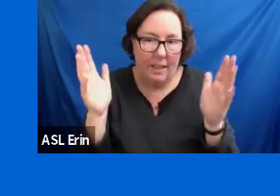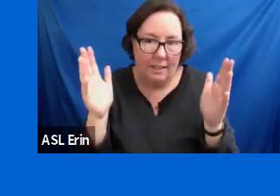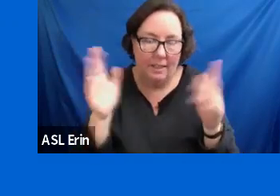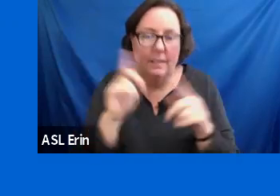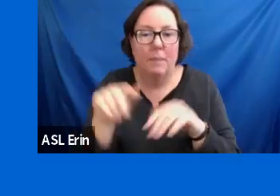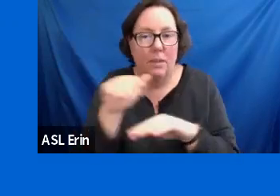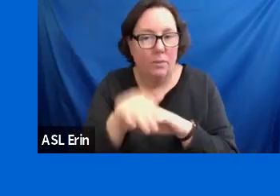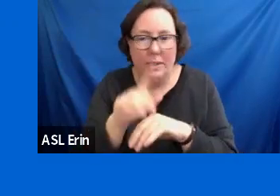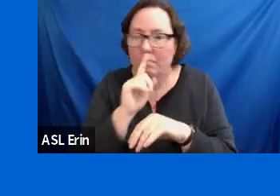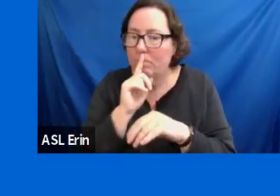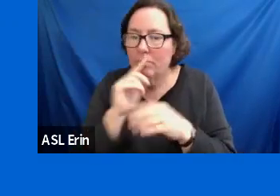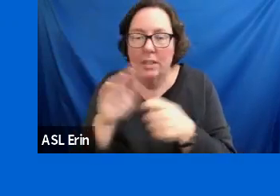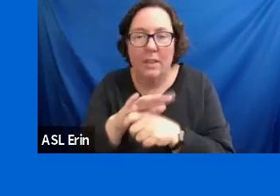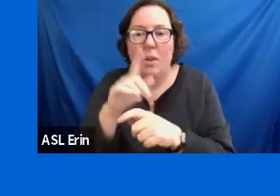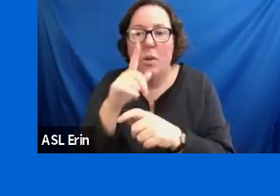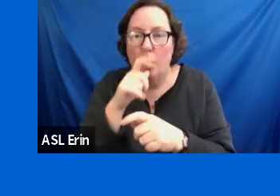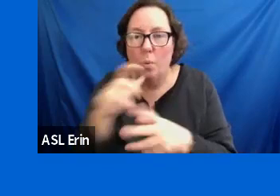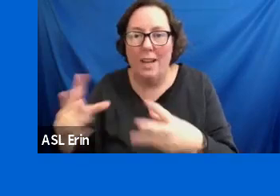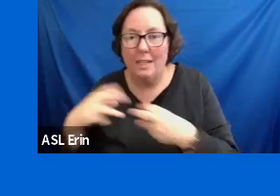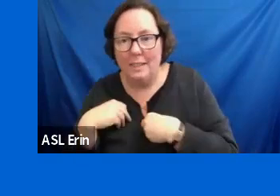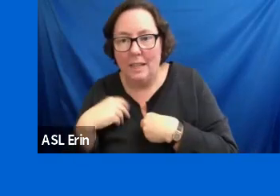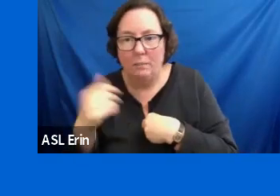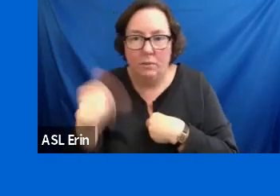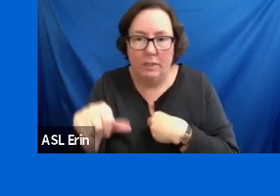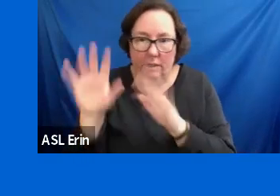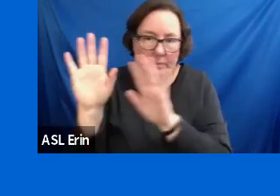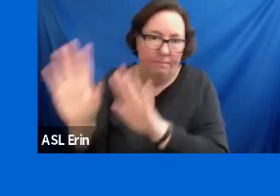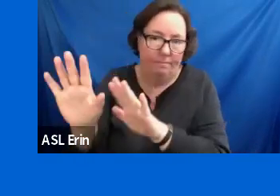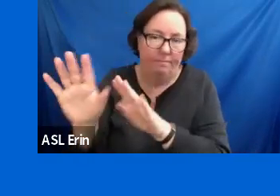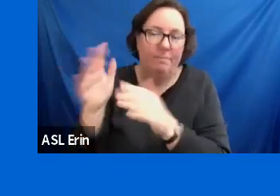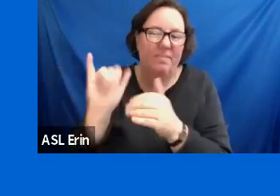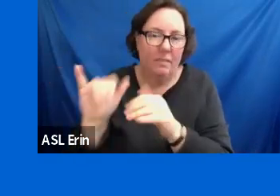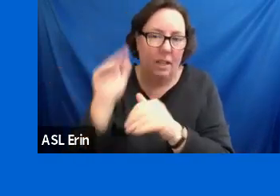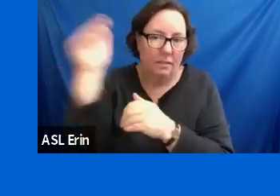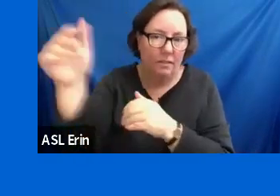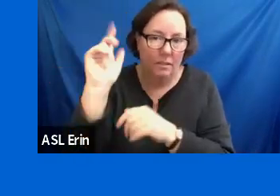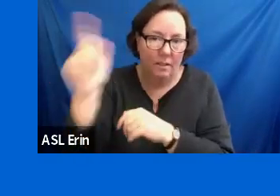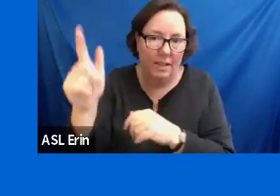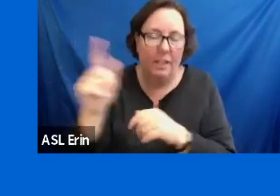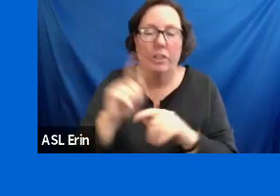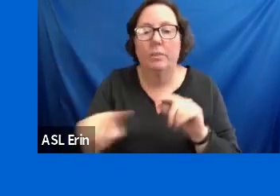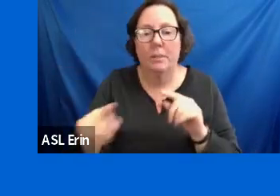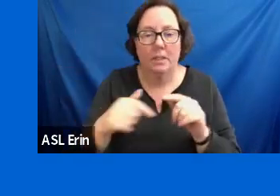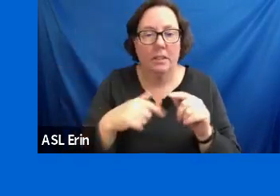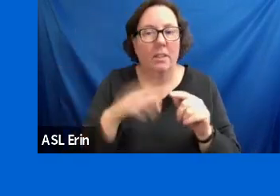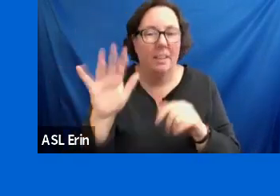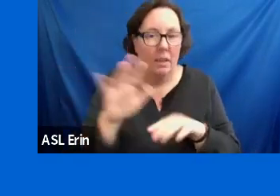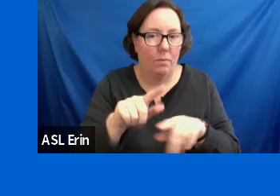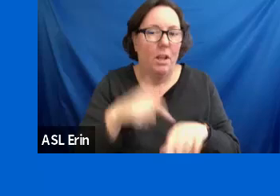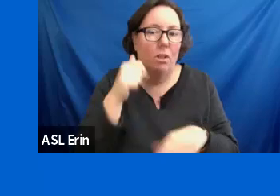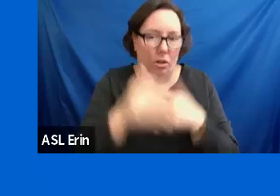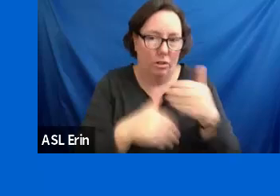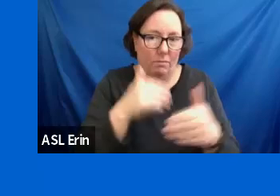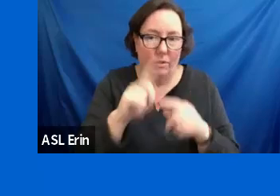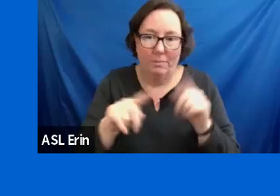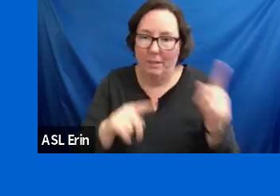tonight won't cover is who actually accepts. So that will be, I'm going to slow down, a longer process.